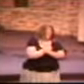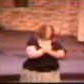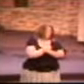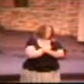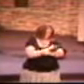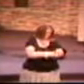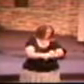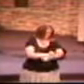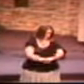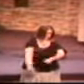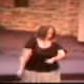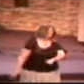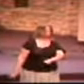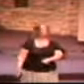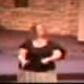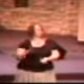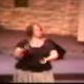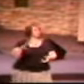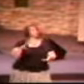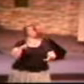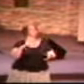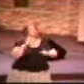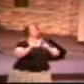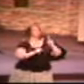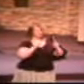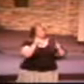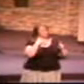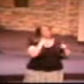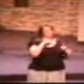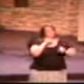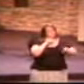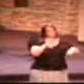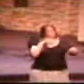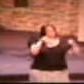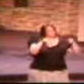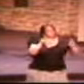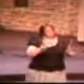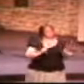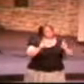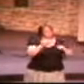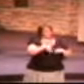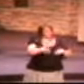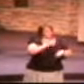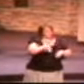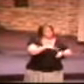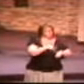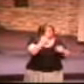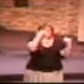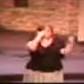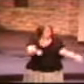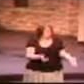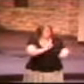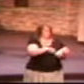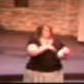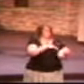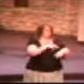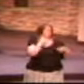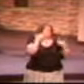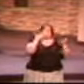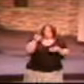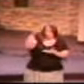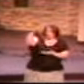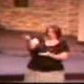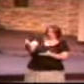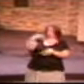I made David a witness to the people a leader and commander for the peoples and you shall call nations that you do not know the nations that do not know you